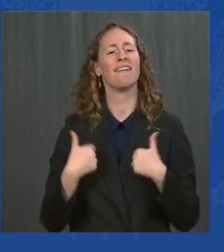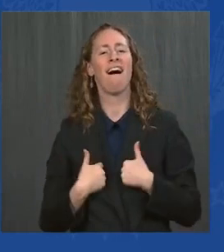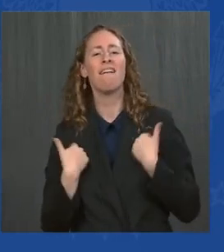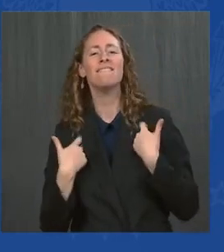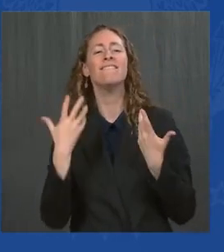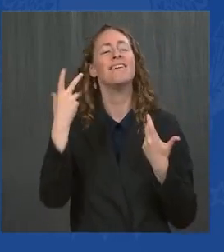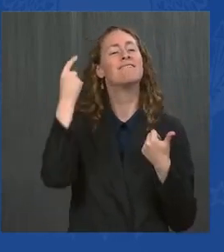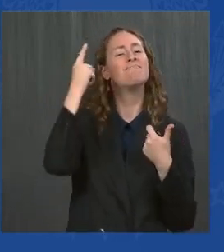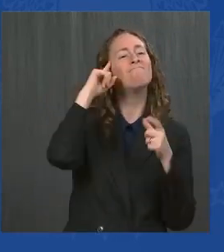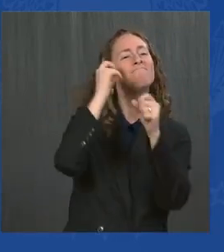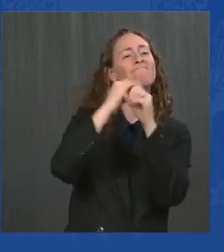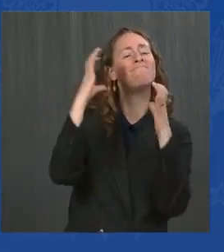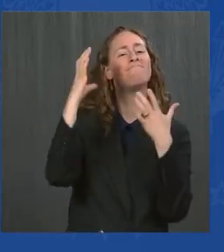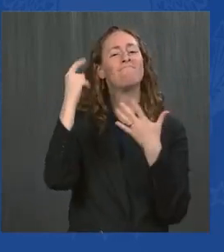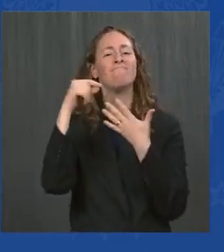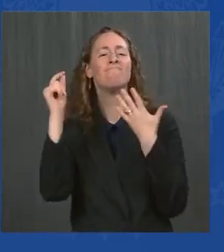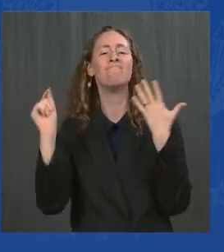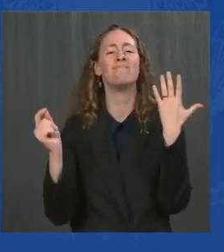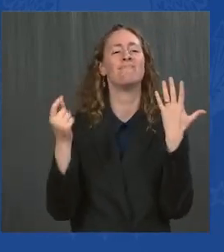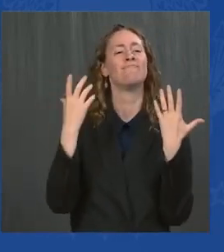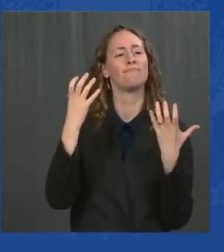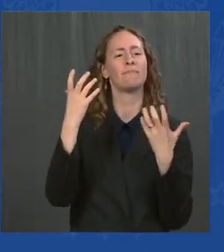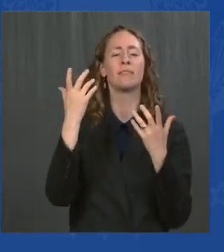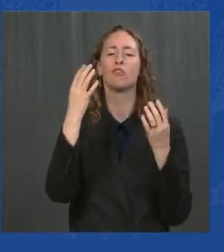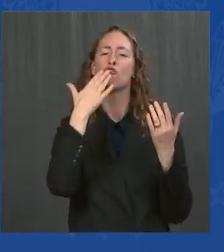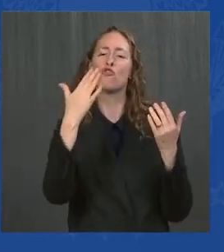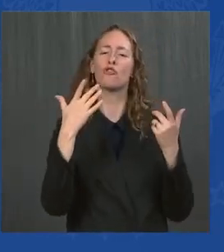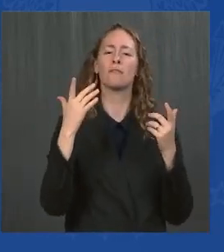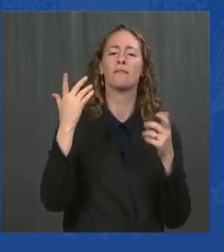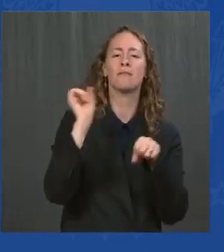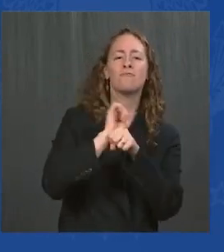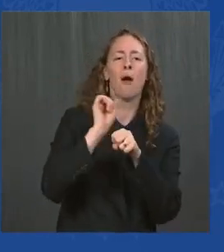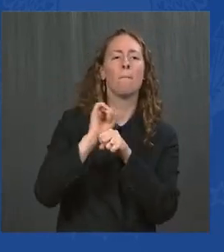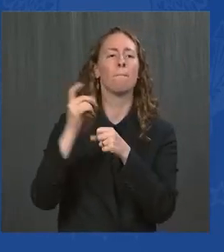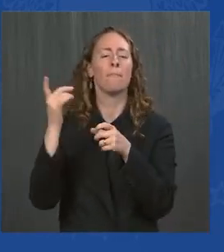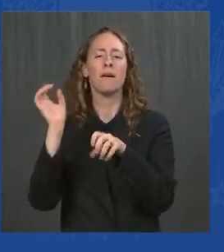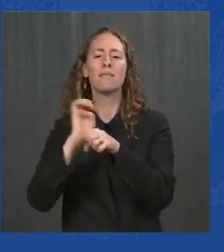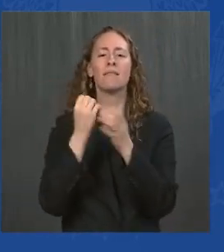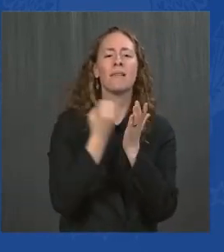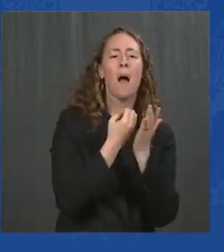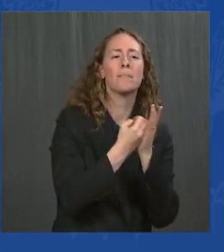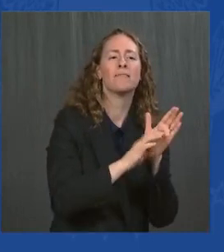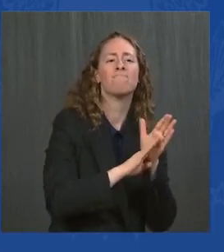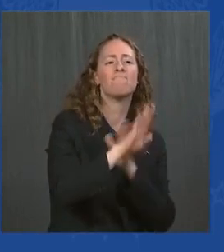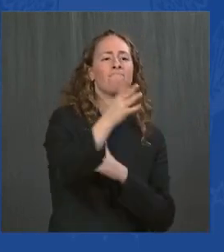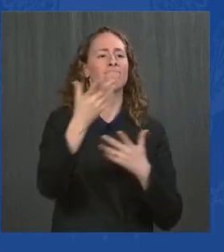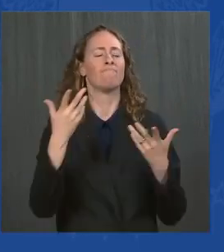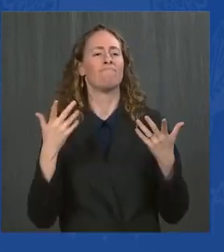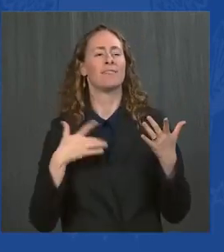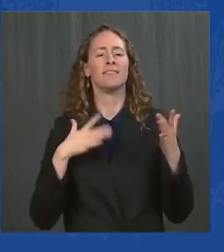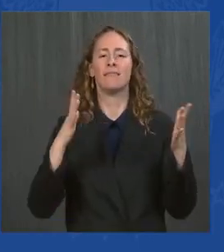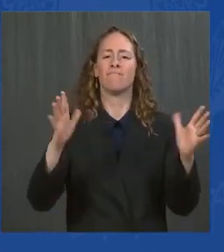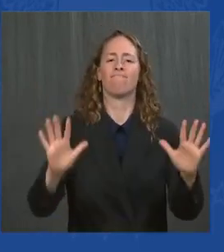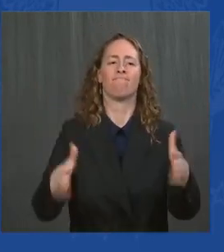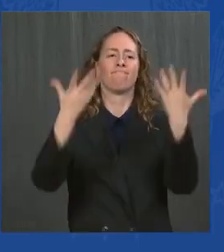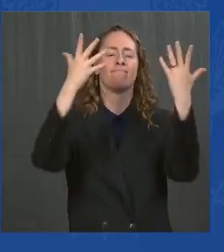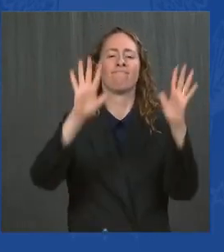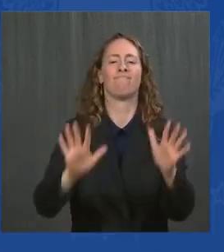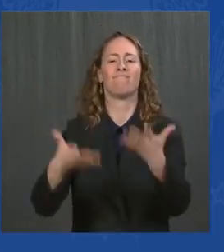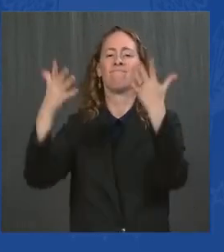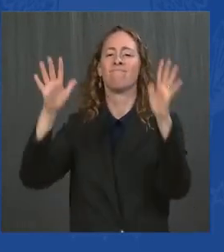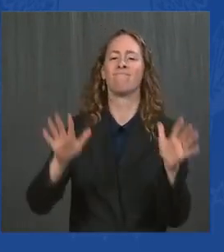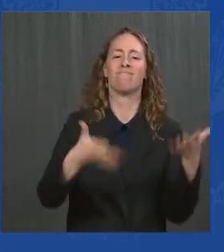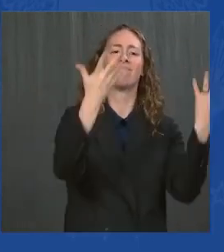inclusive, historic economic growth. Landmark investments to create even more good jobs and deliver breathing room for millions